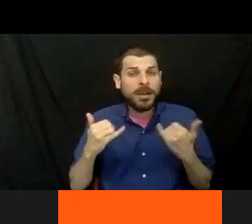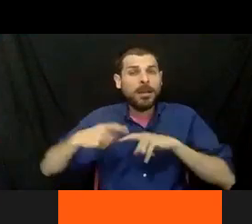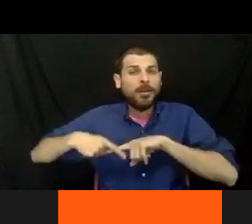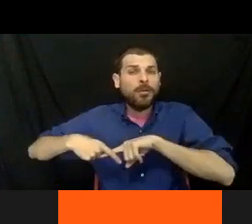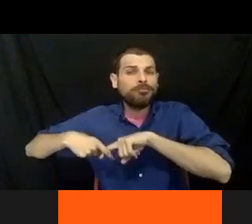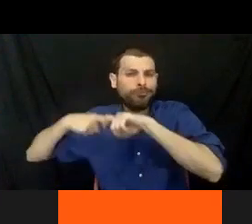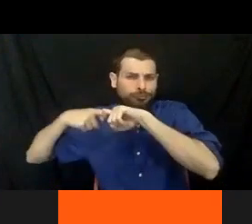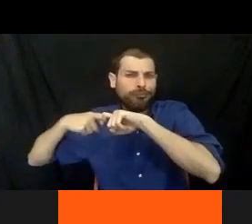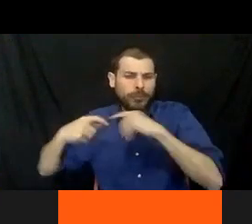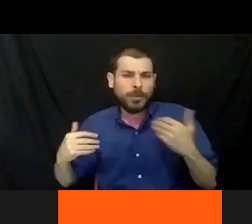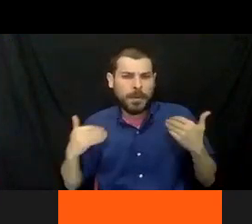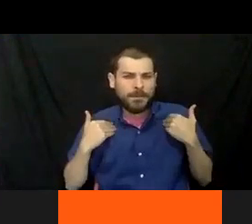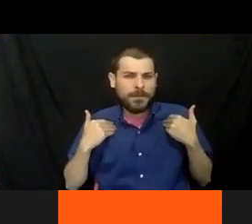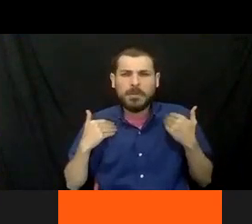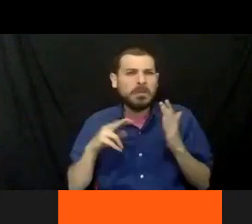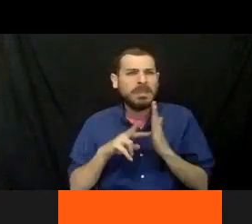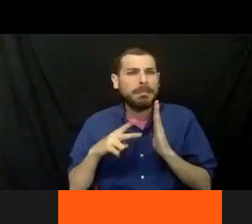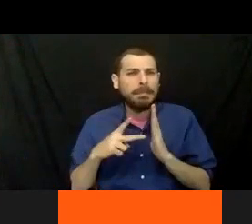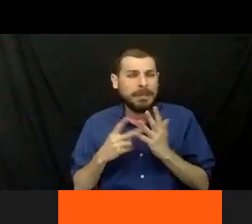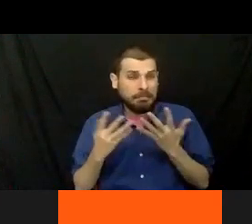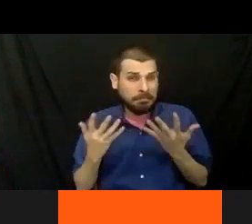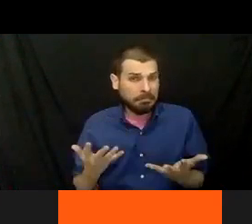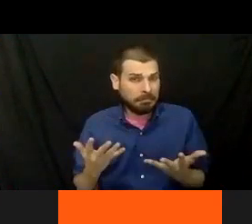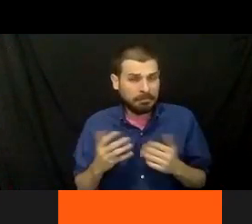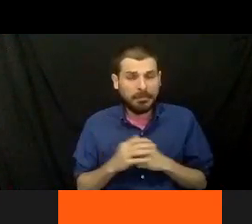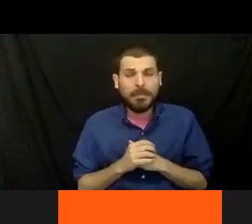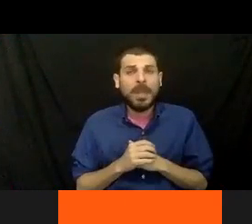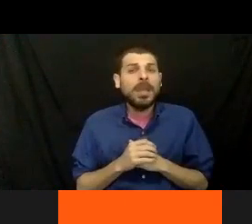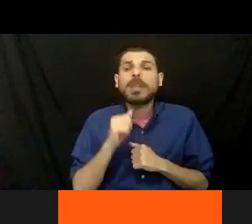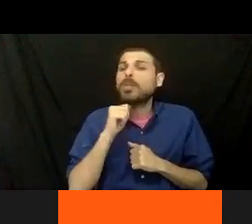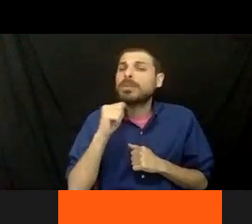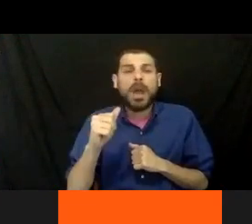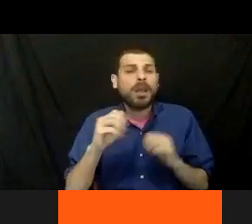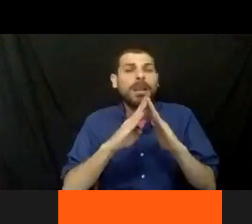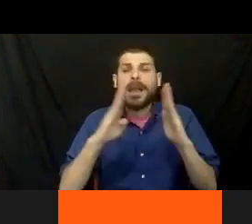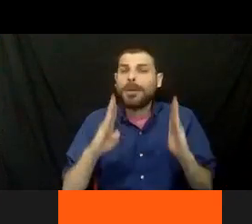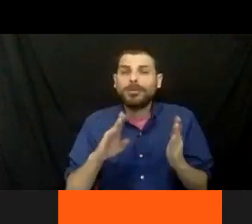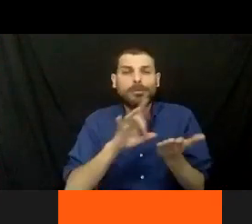which basically means they're not going to foreclose on